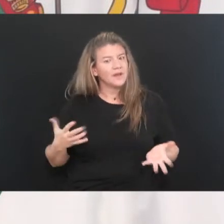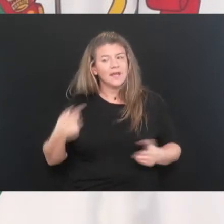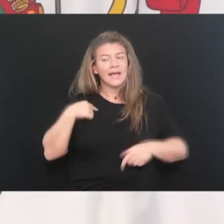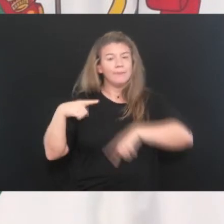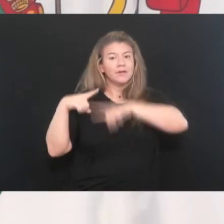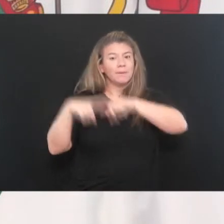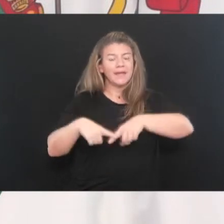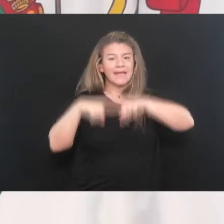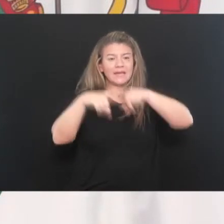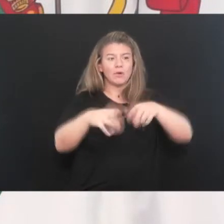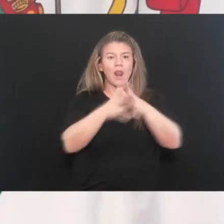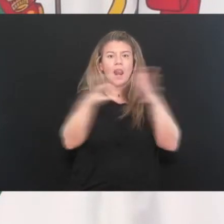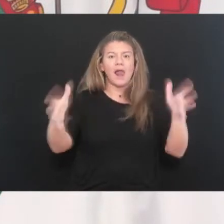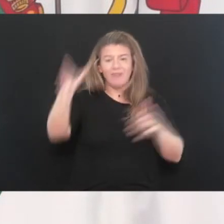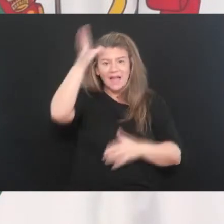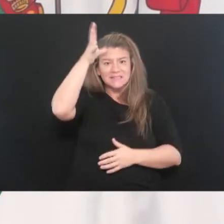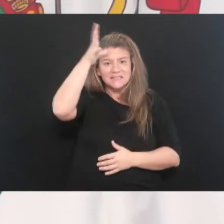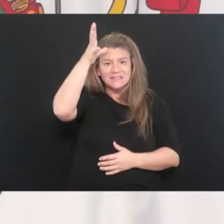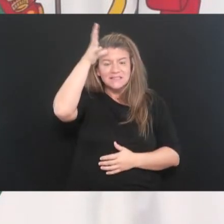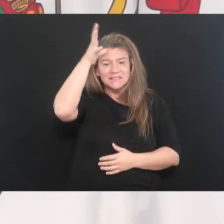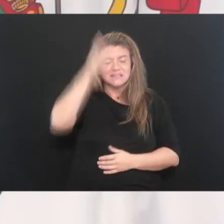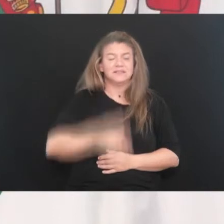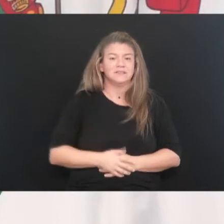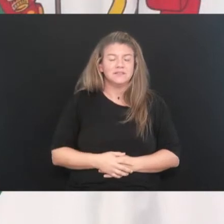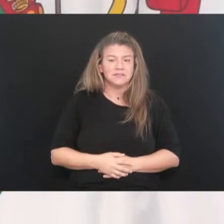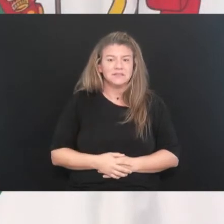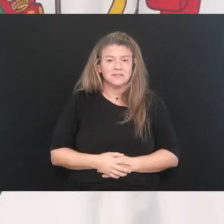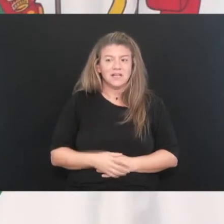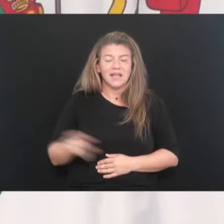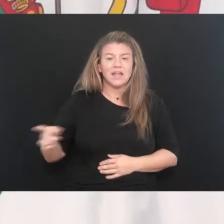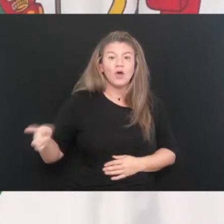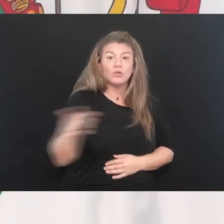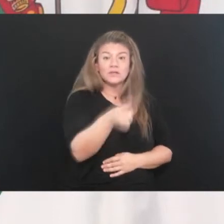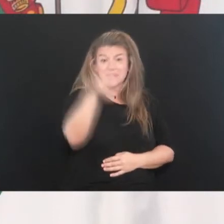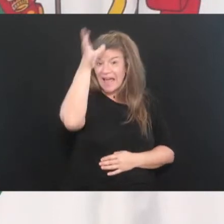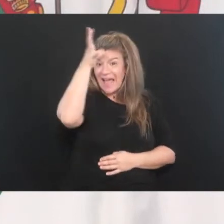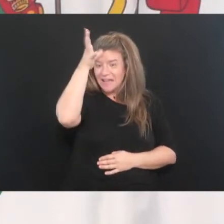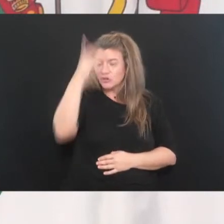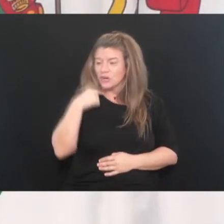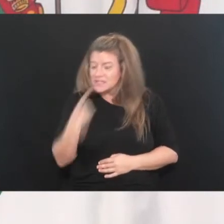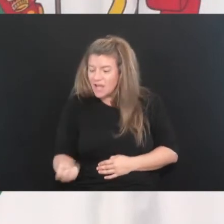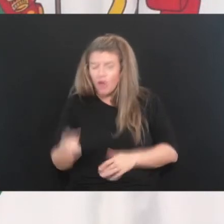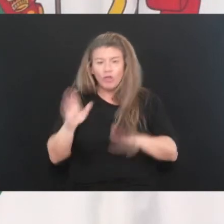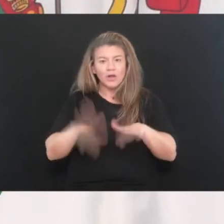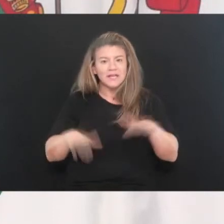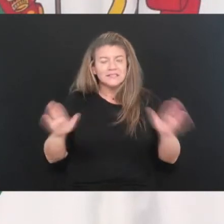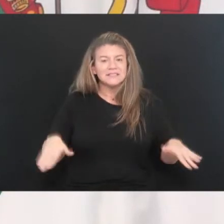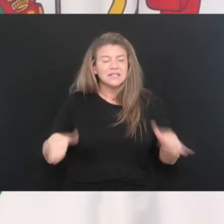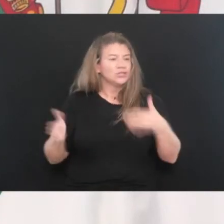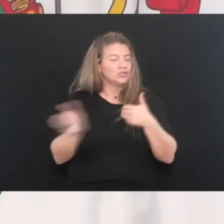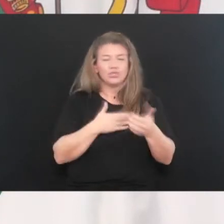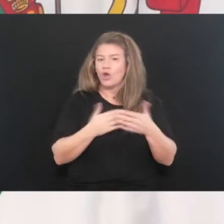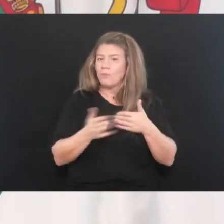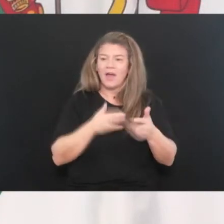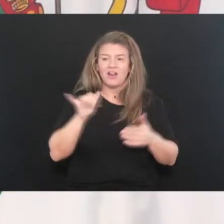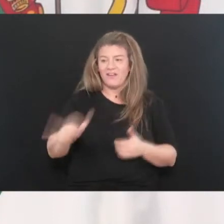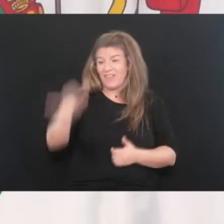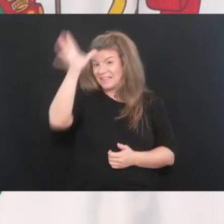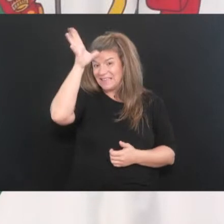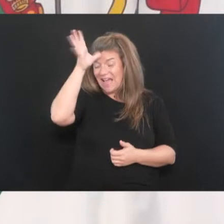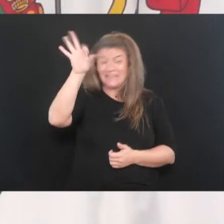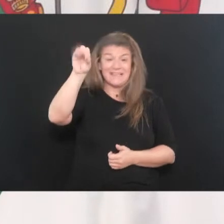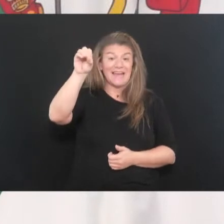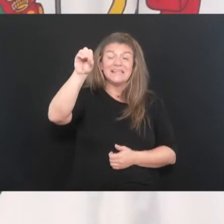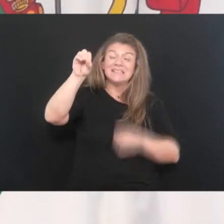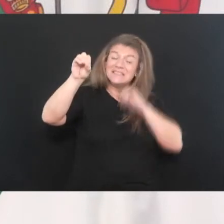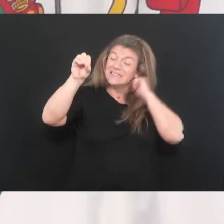dads, a lot of dads out there that are going to tell their kids, no matter if that dad is 90 years